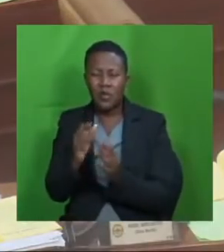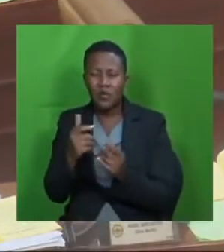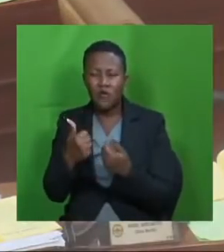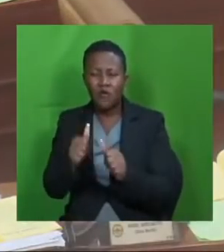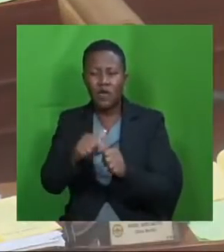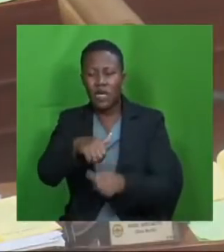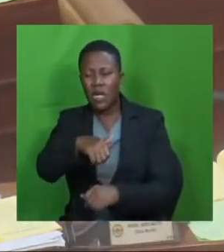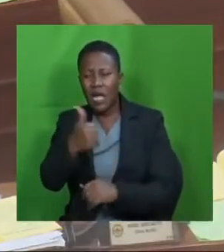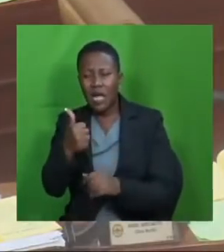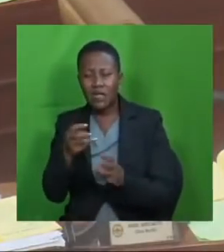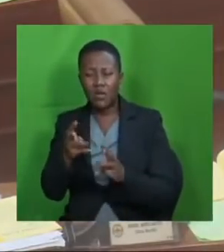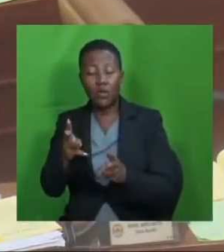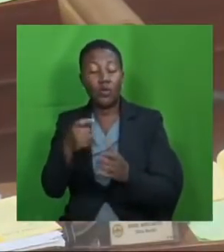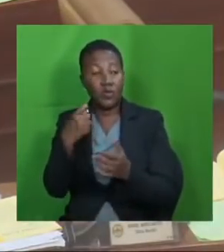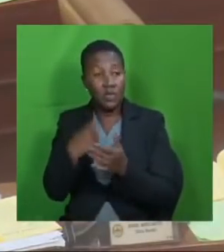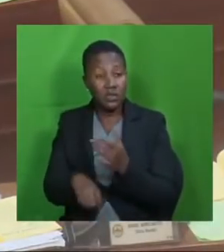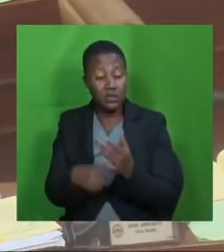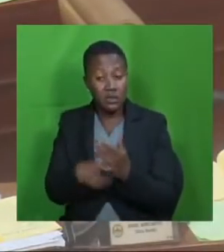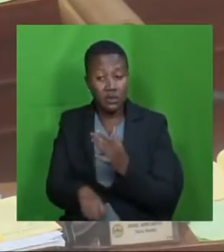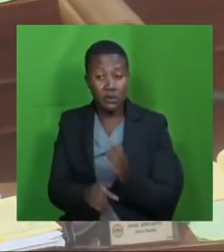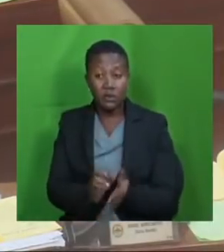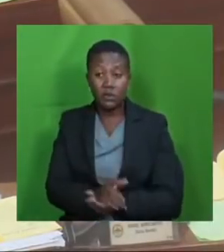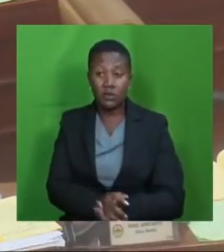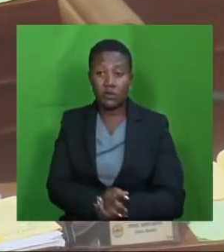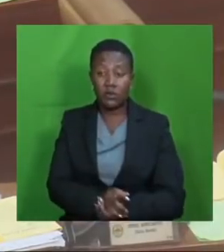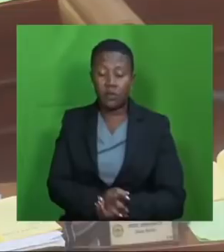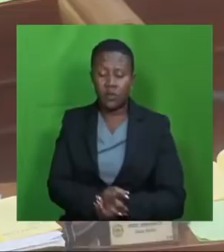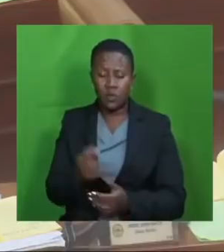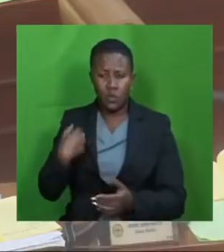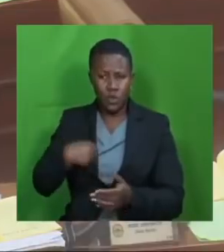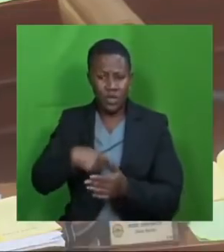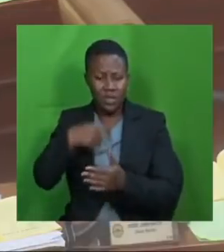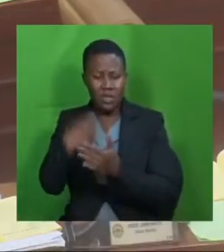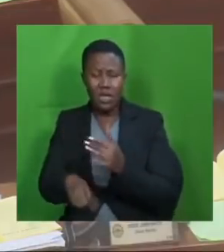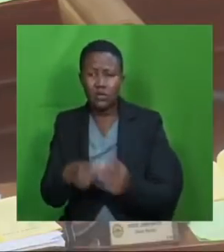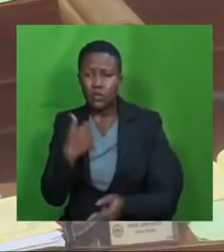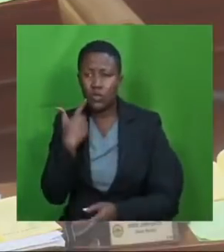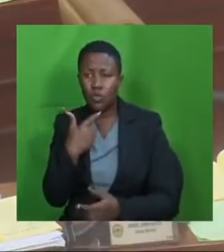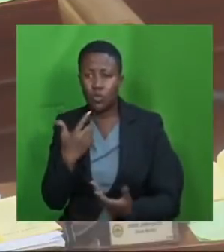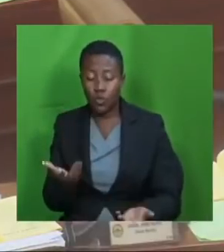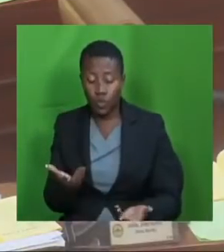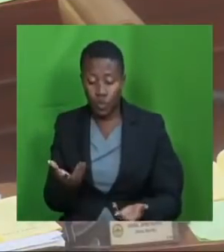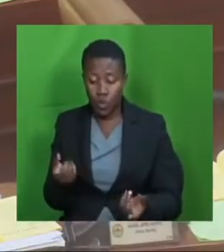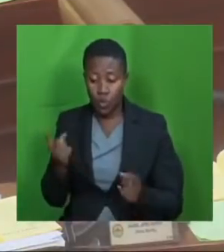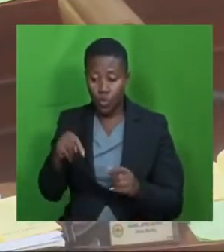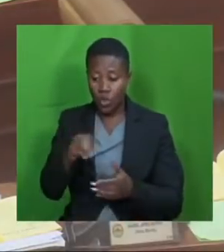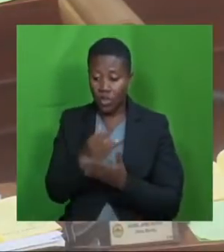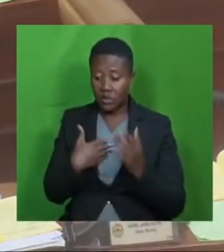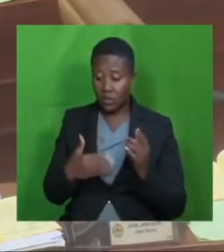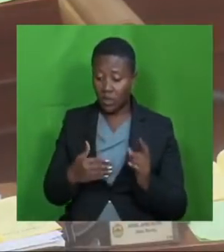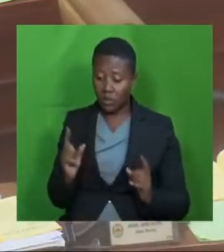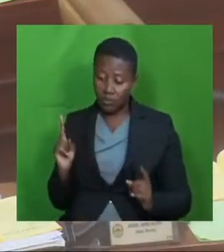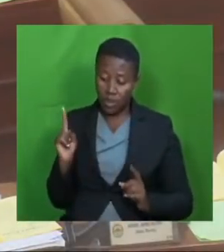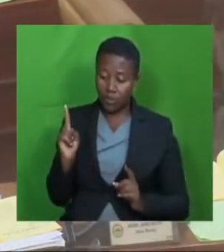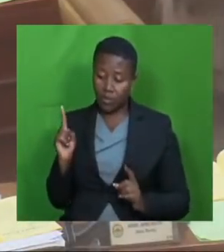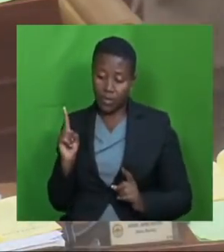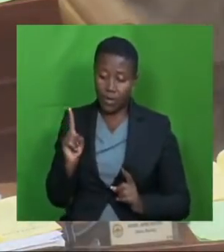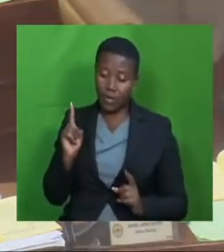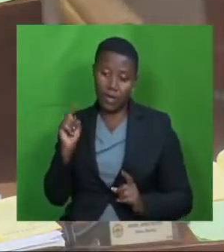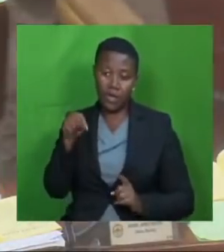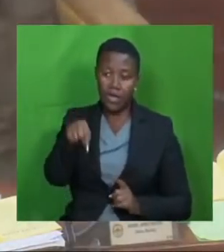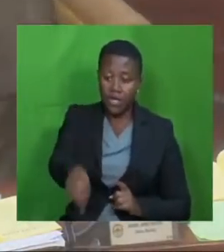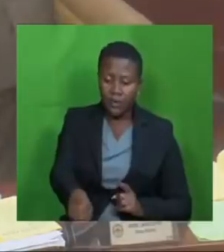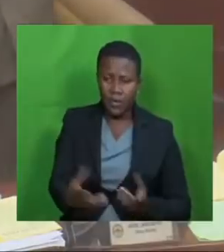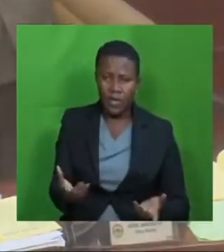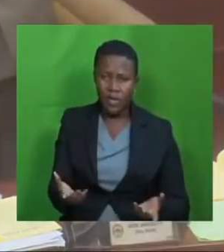taxation. Certainty. Who are we taxing? When they walk in here, Mr. Speaker, I've heard the Minister of Finance speaking.